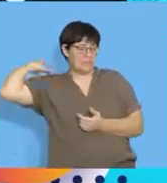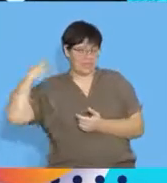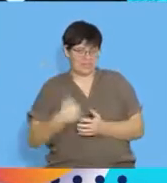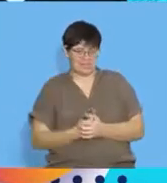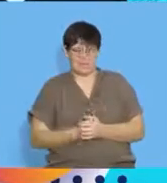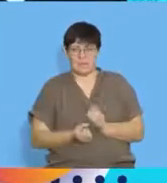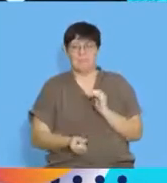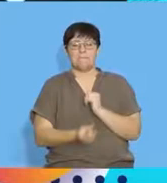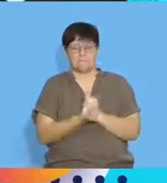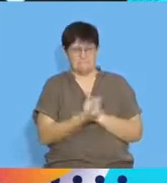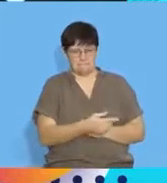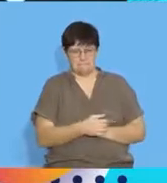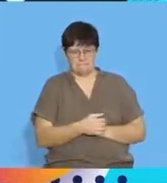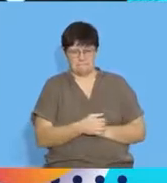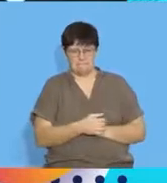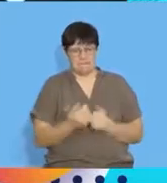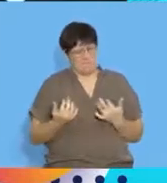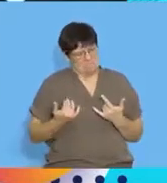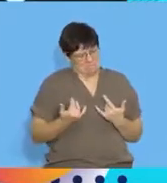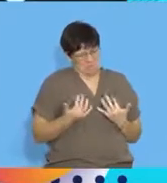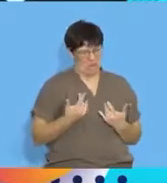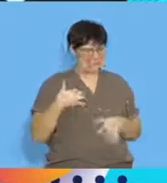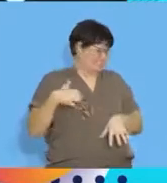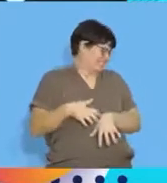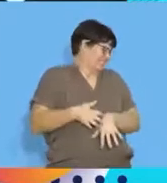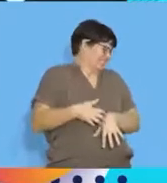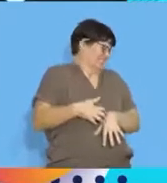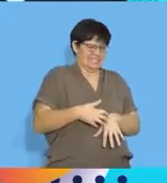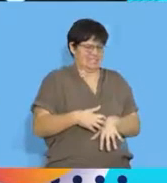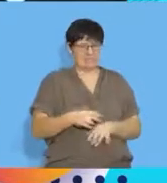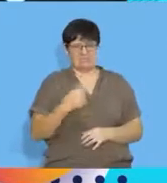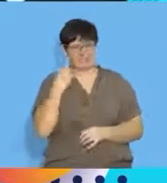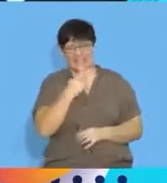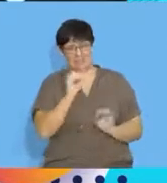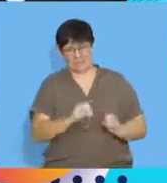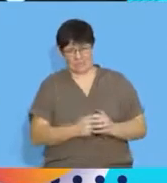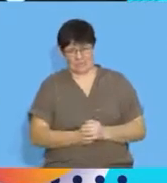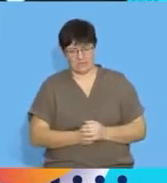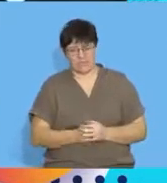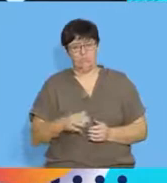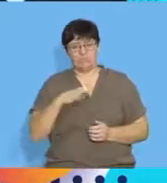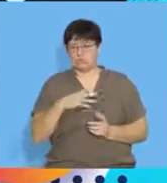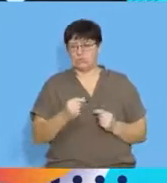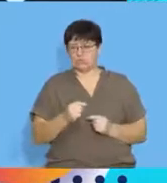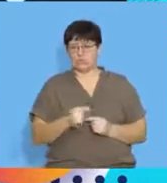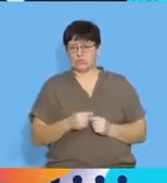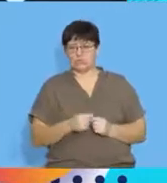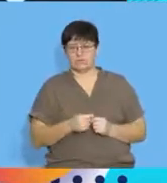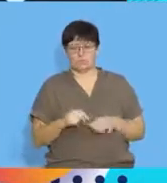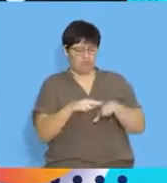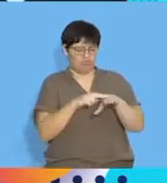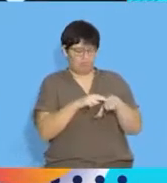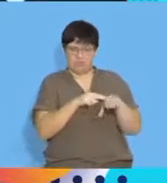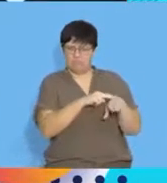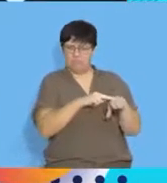got one. And it burns, and it itches, and it's not very pleasant. And all you do is you put a little bit of cream on it, and